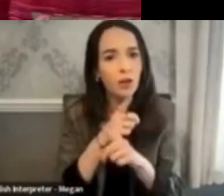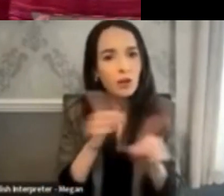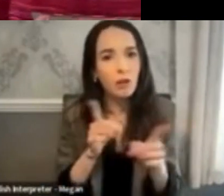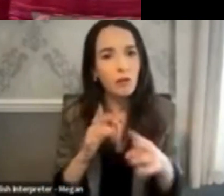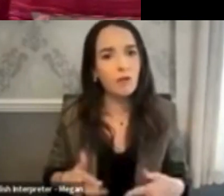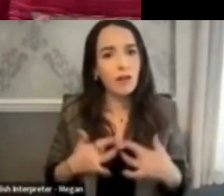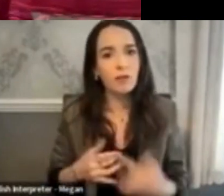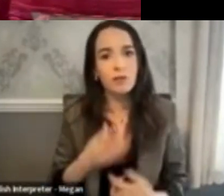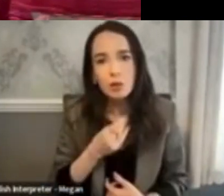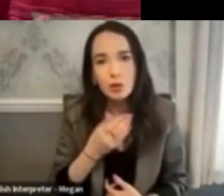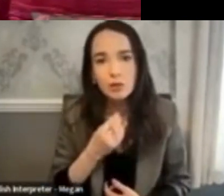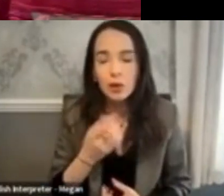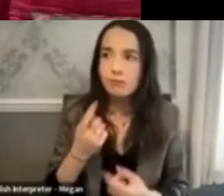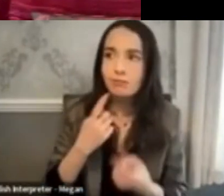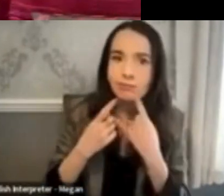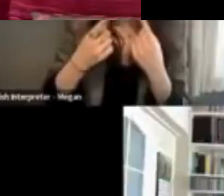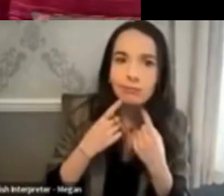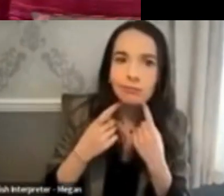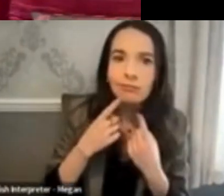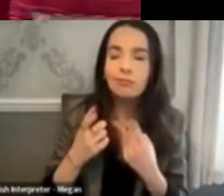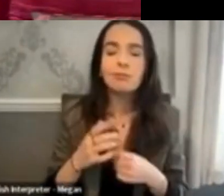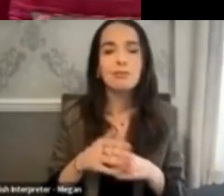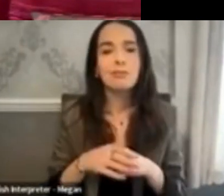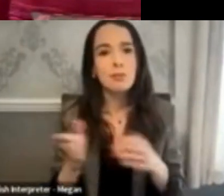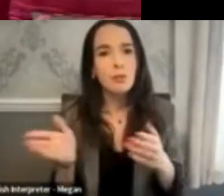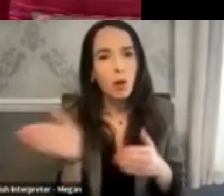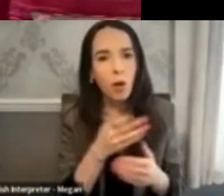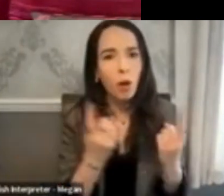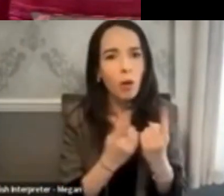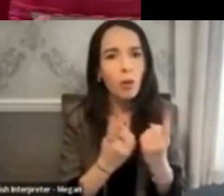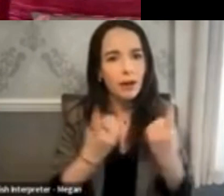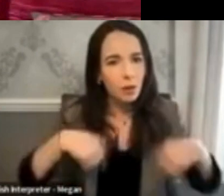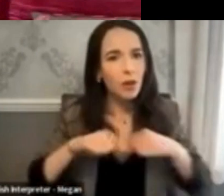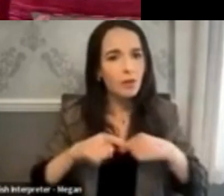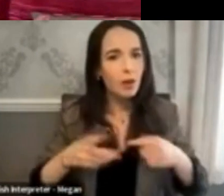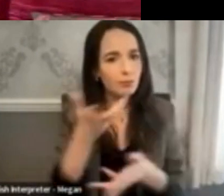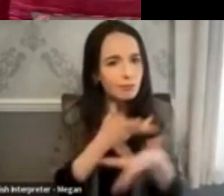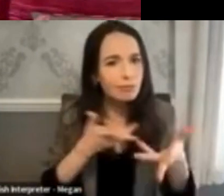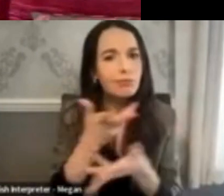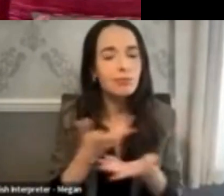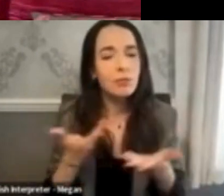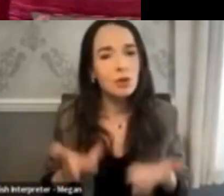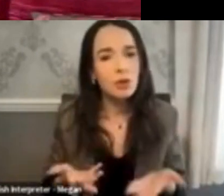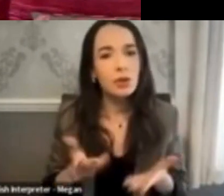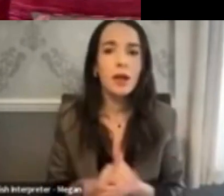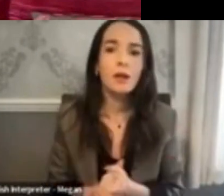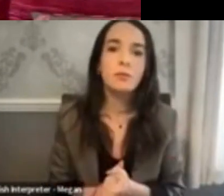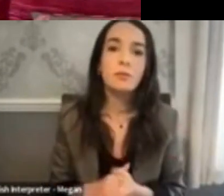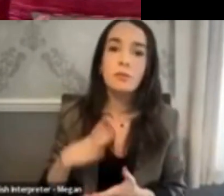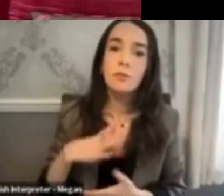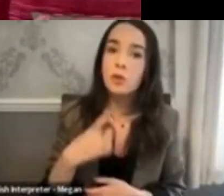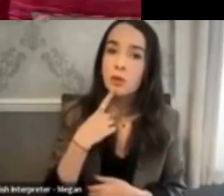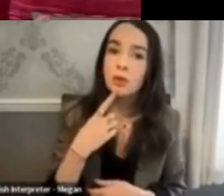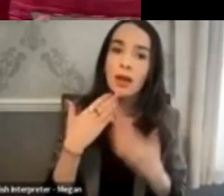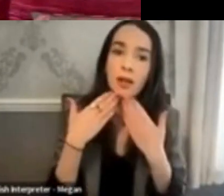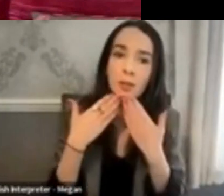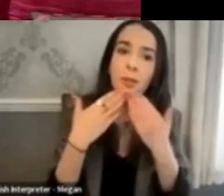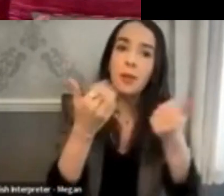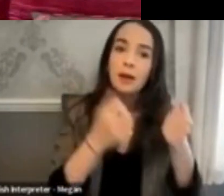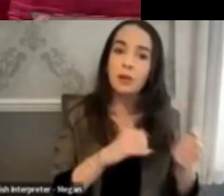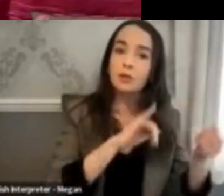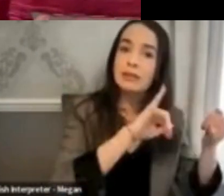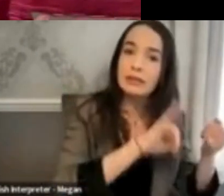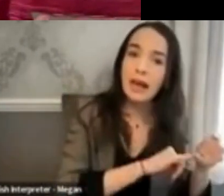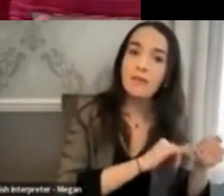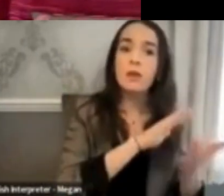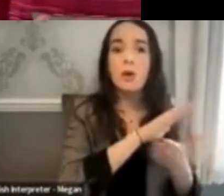hear about all the things that we've been talking about today. Thanks very much to Stefano, to